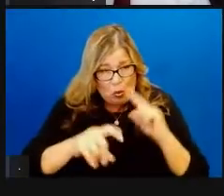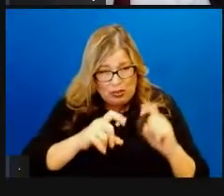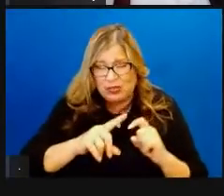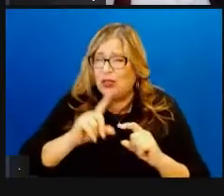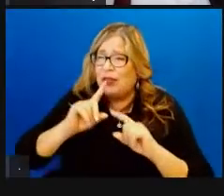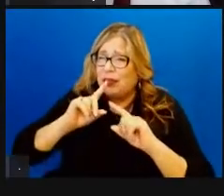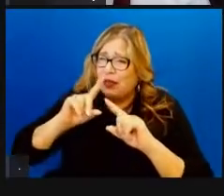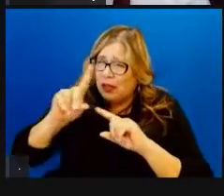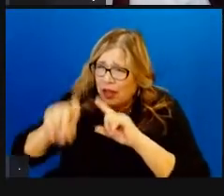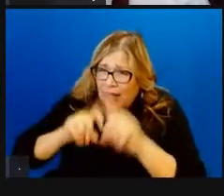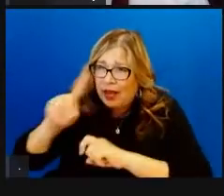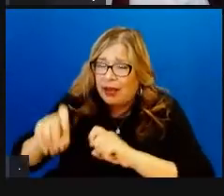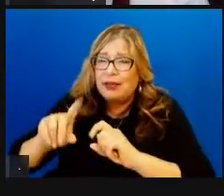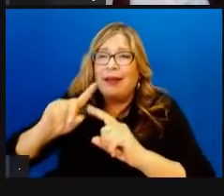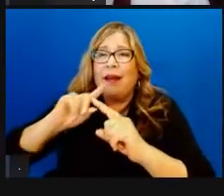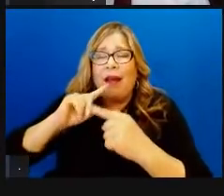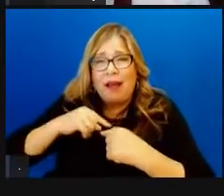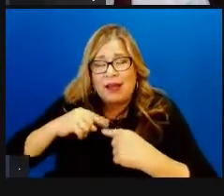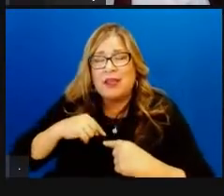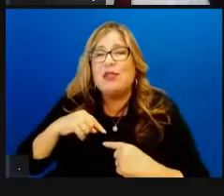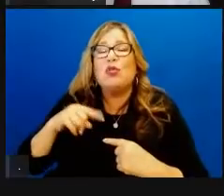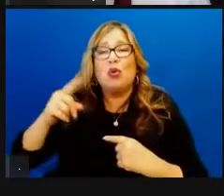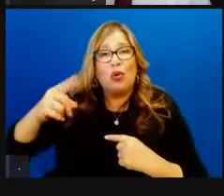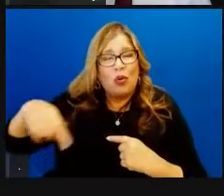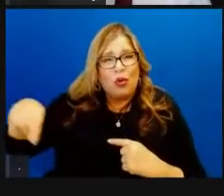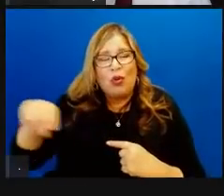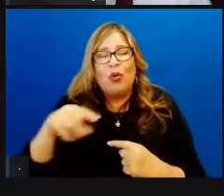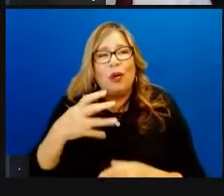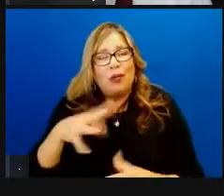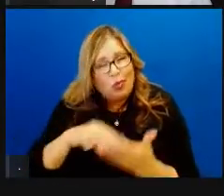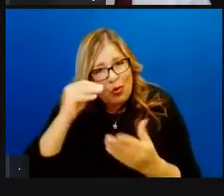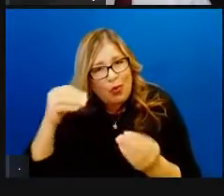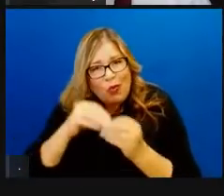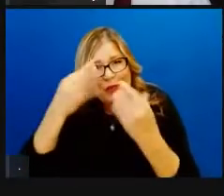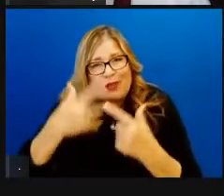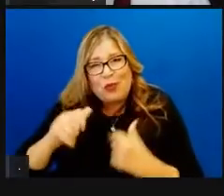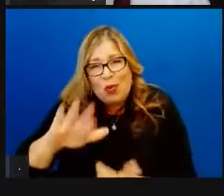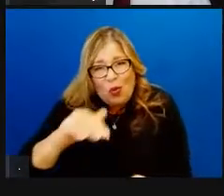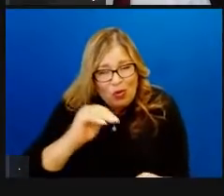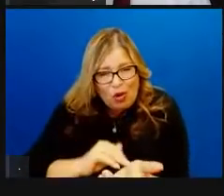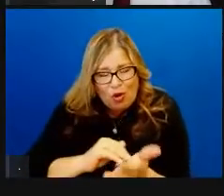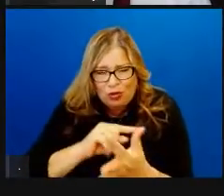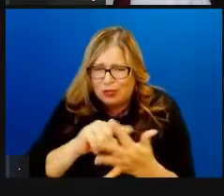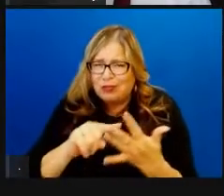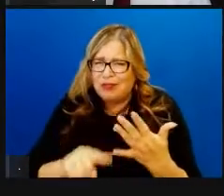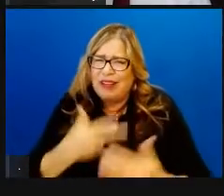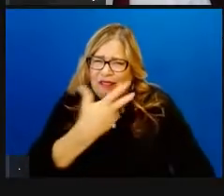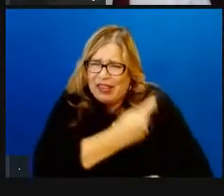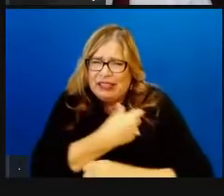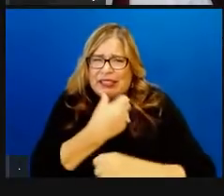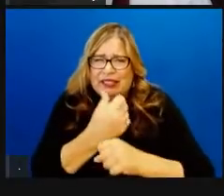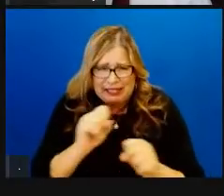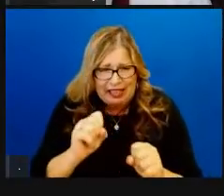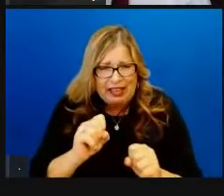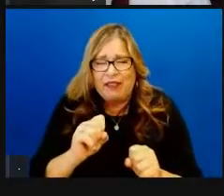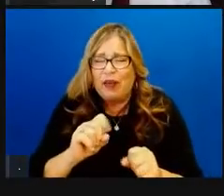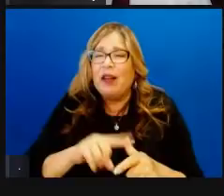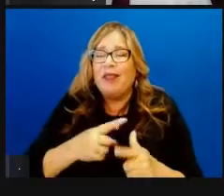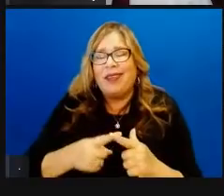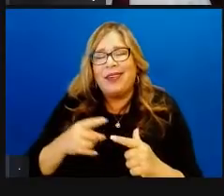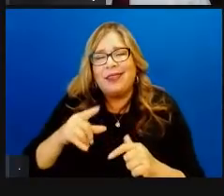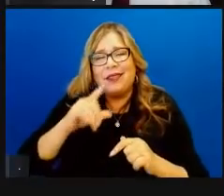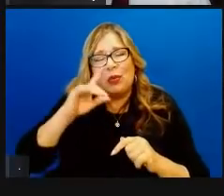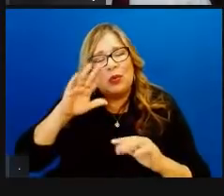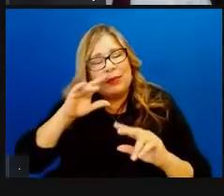by trusted messengers in their community, their healthcare providers. We really are leaning in to get this number up.